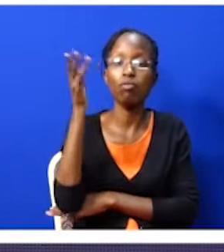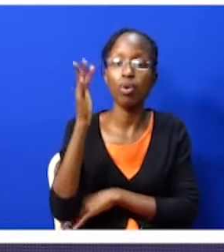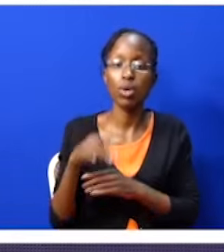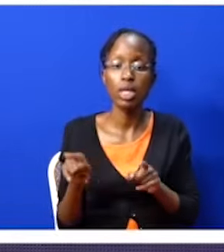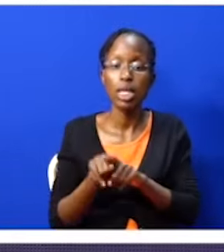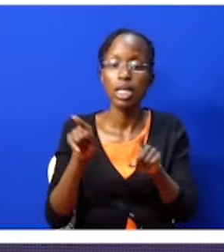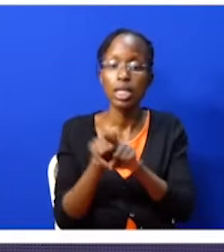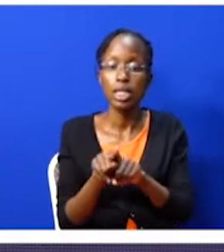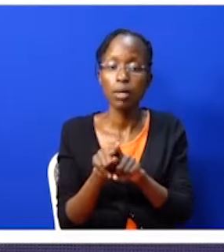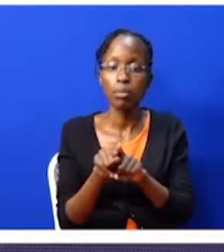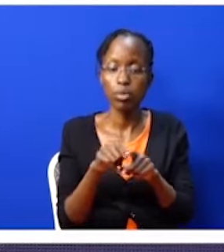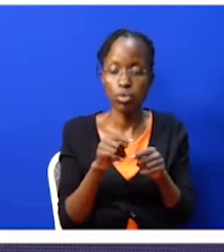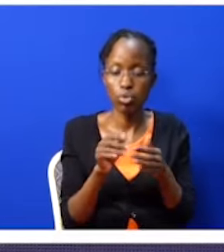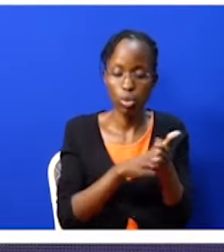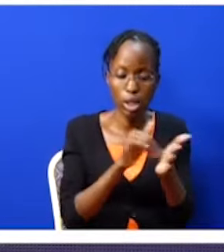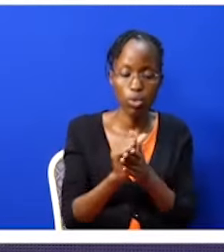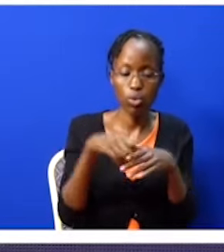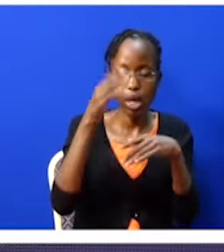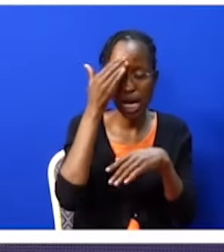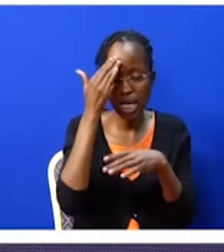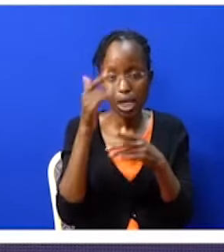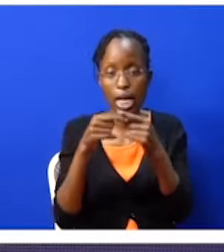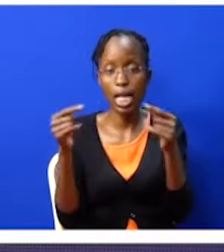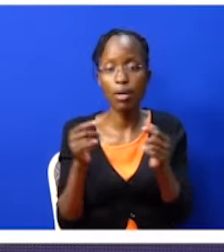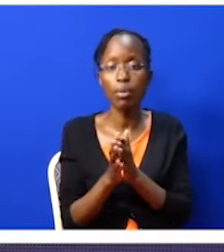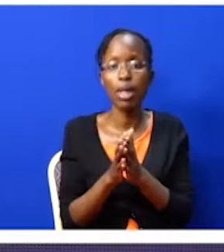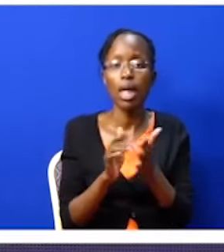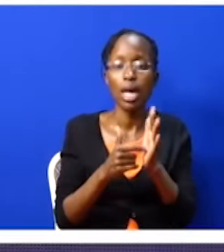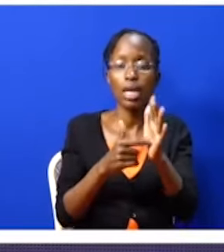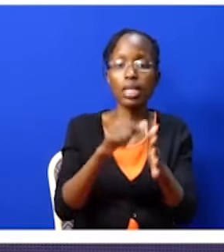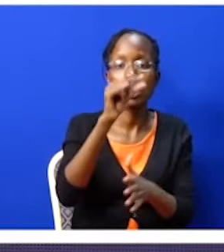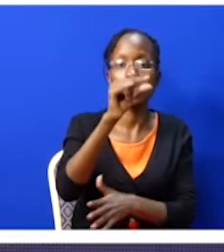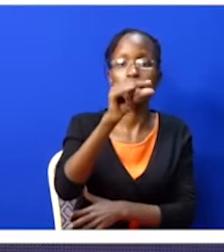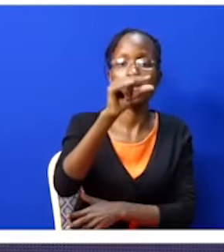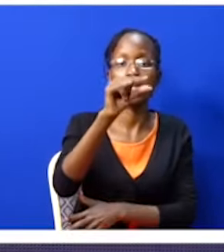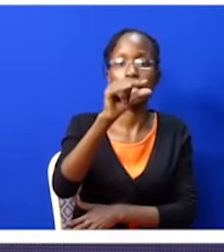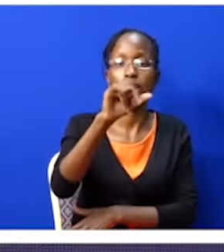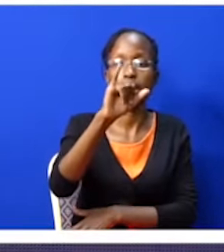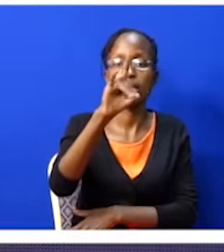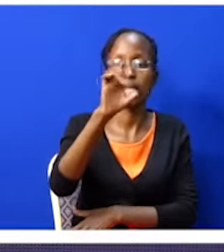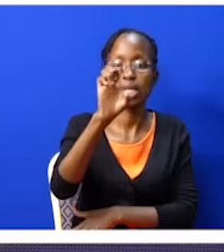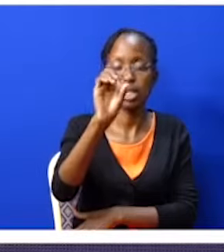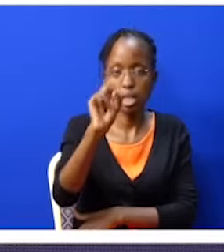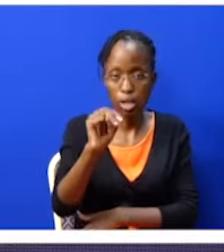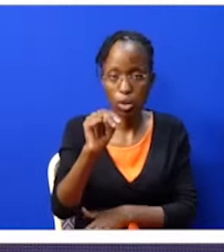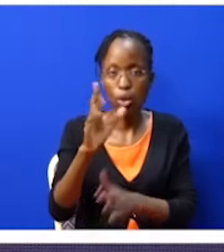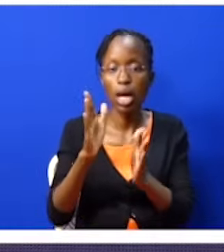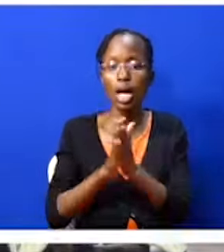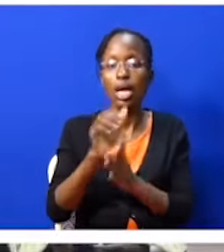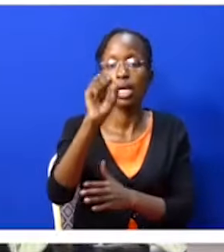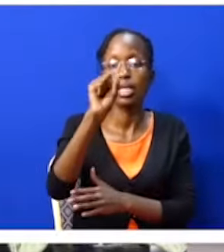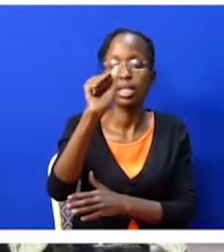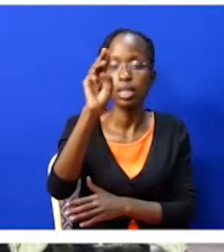to defeat Israel's enemies. This includes Gideon in Judges chapter 6 and Samson in Judges chapter